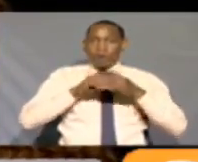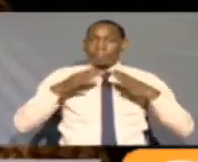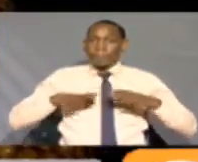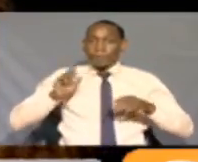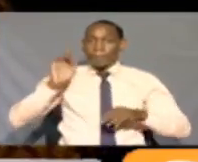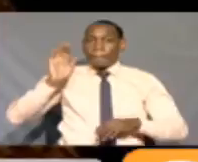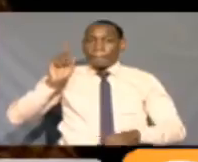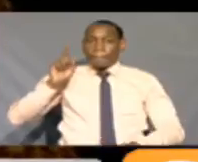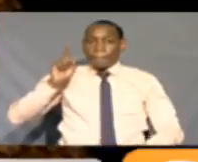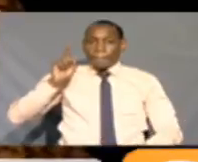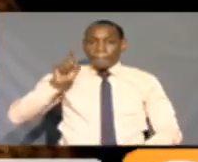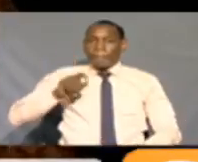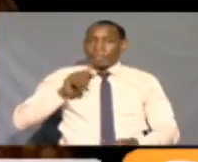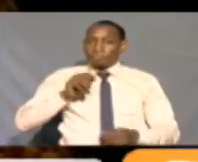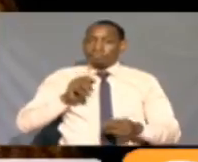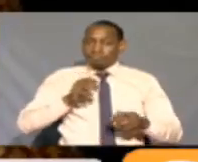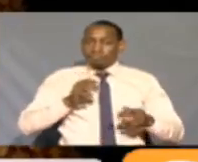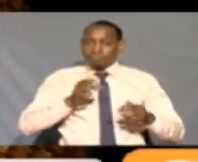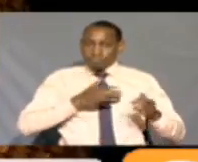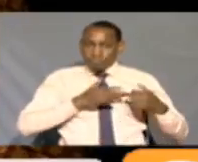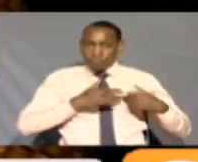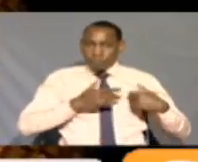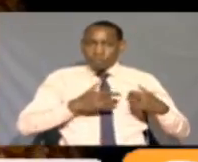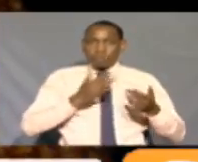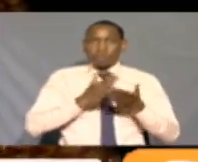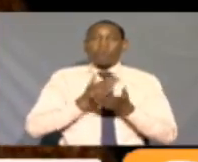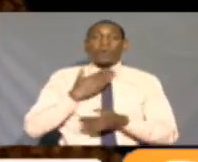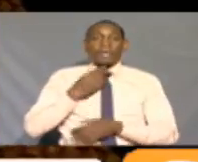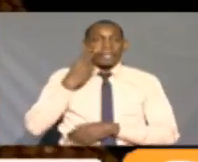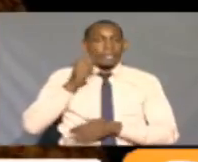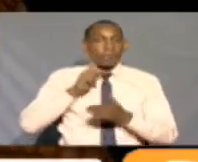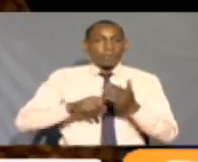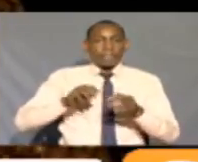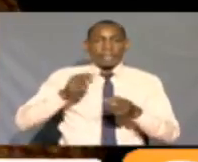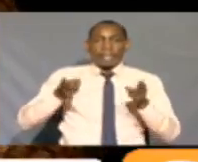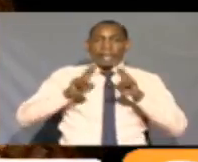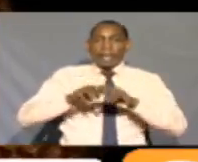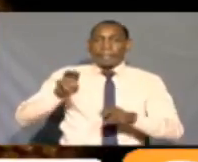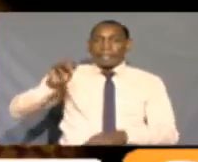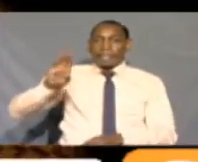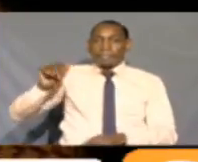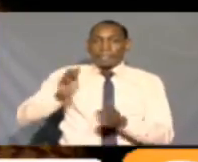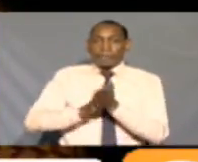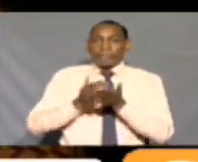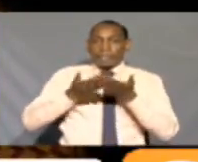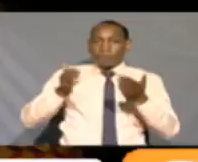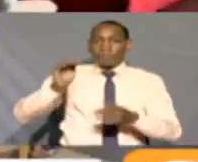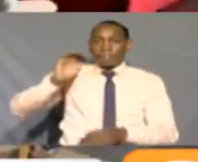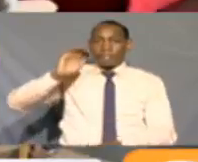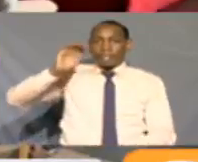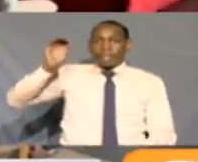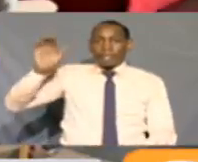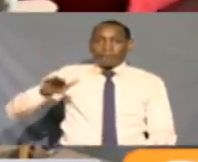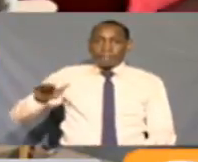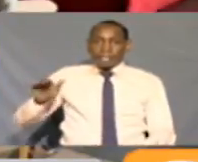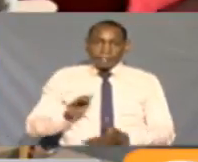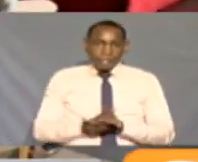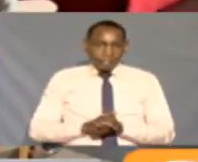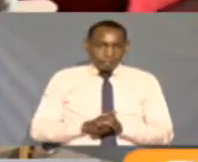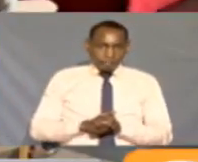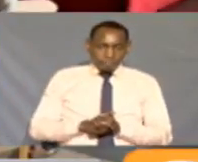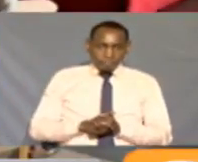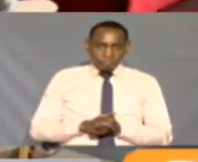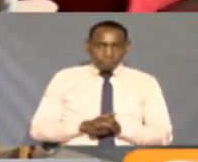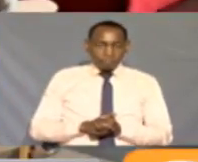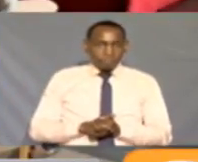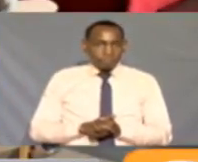look at carefully. And I'll be interested to see what happens with the MCAs and the county assemblies across the country. Okay, Wanjiru. Points, and